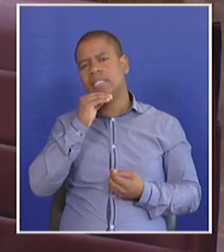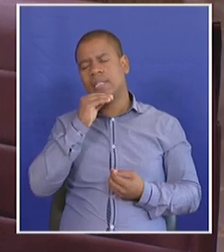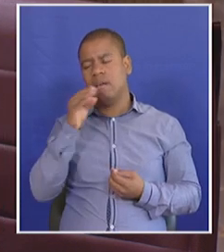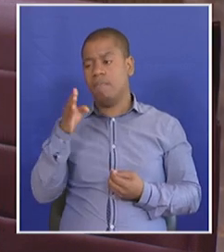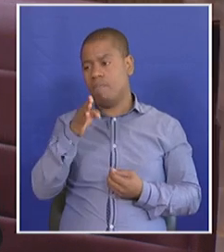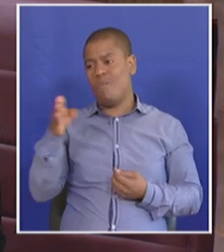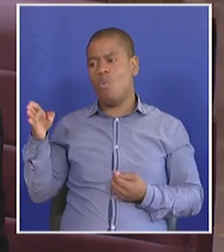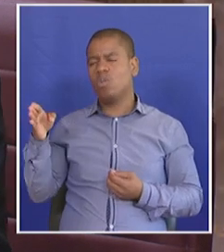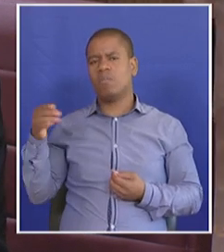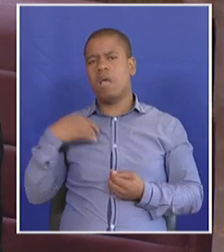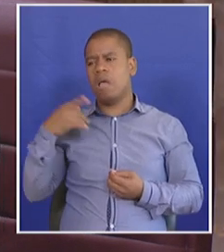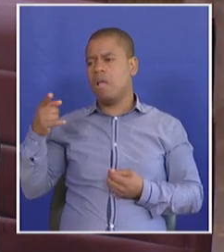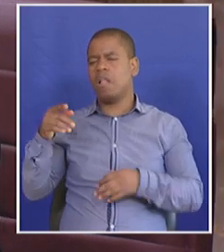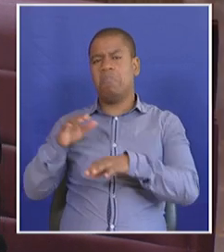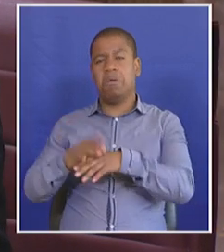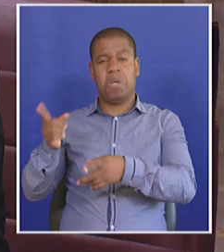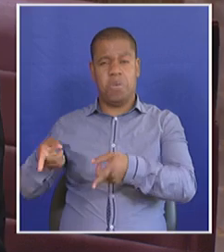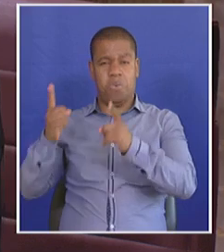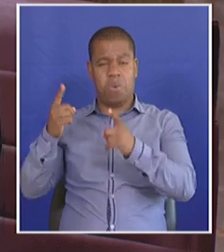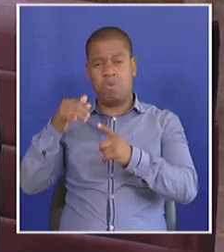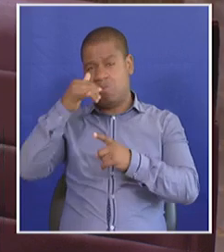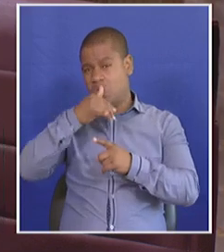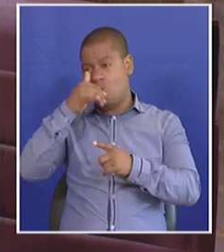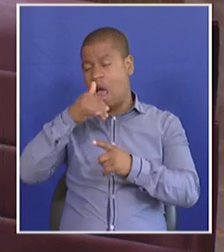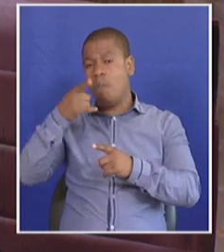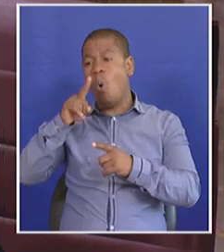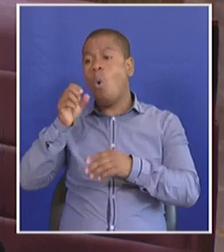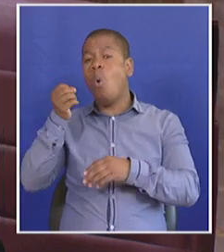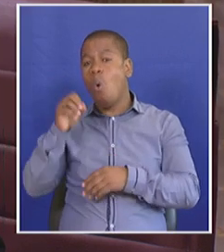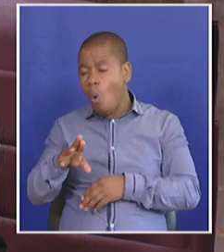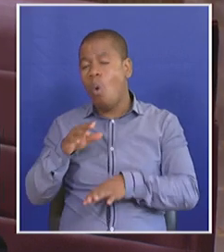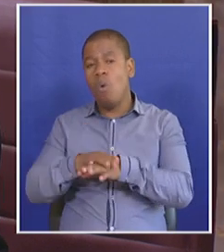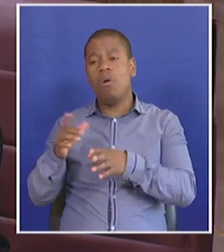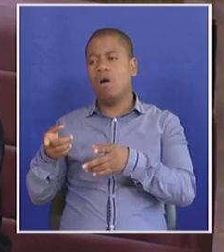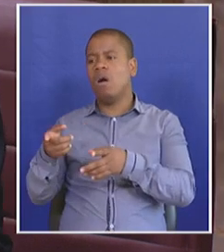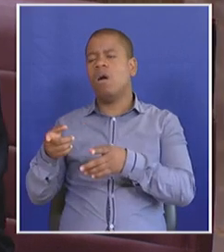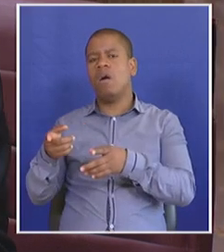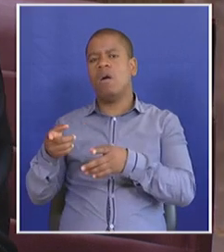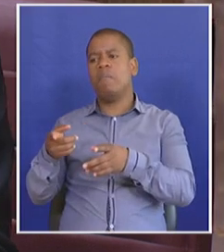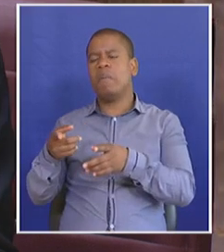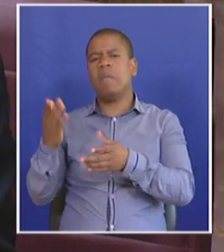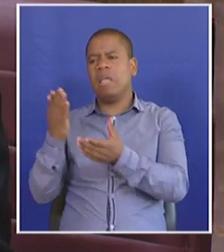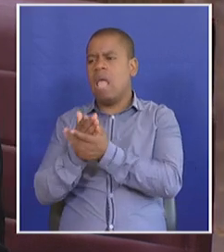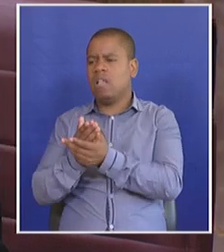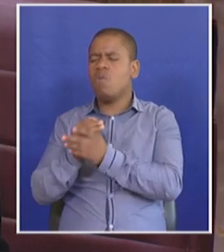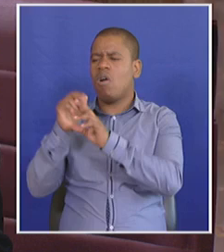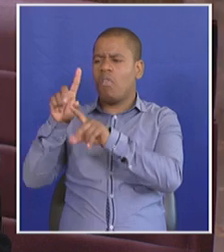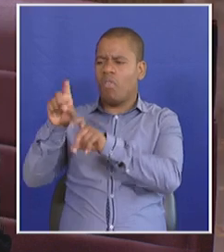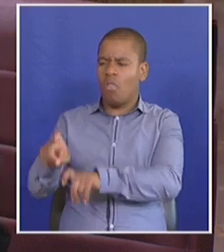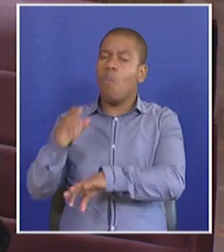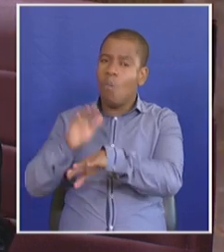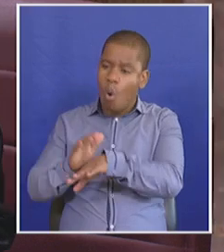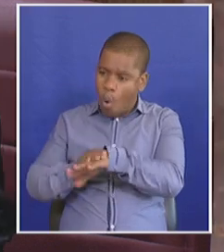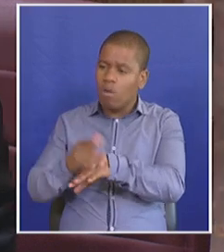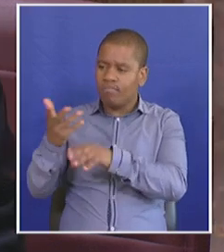have committed very serious crimes, or allegedly have committed very serious crimes, and who may not be suitable for being